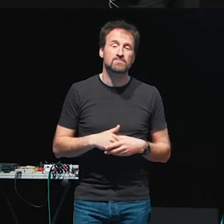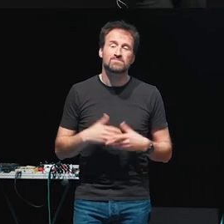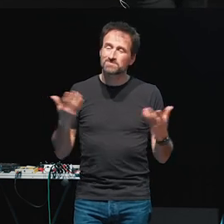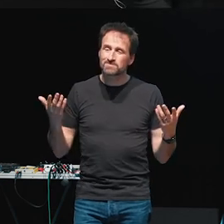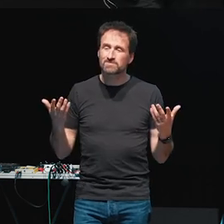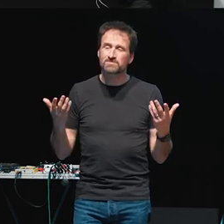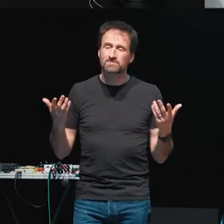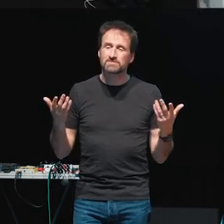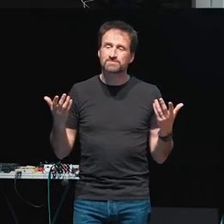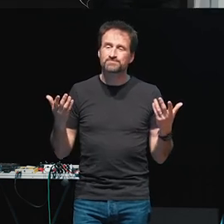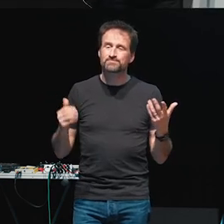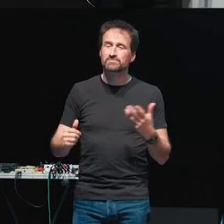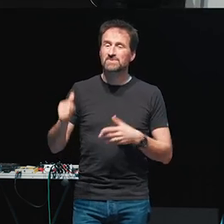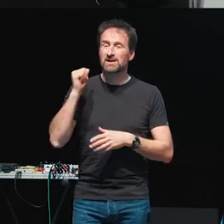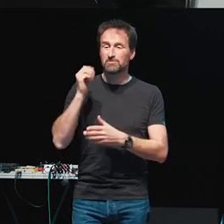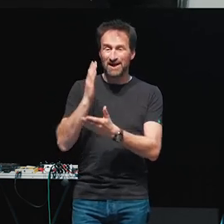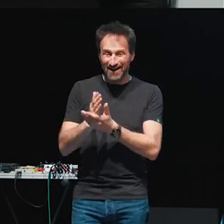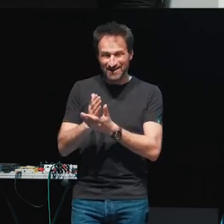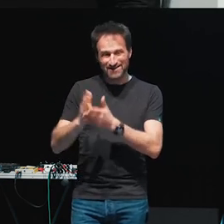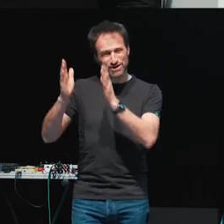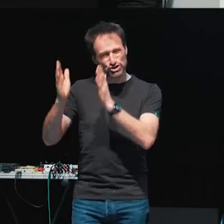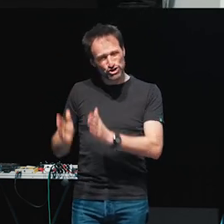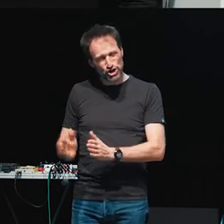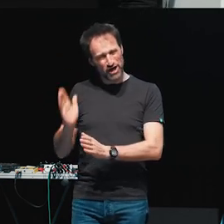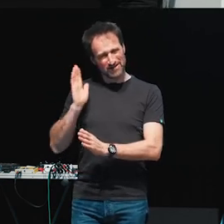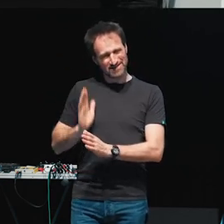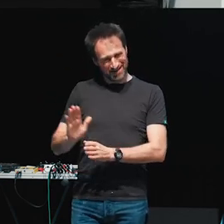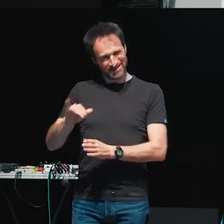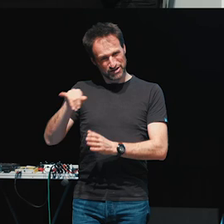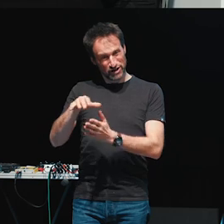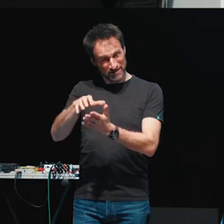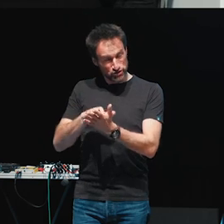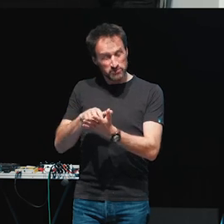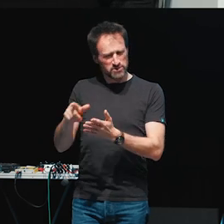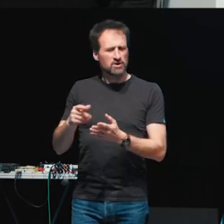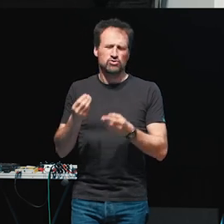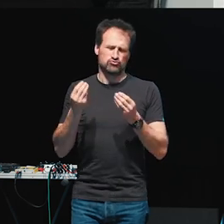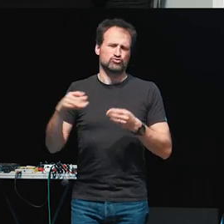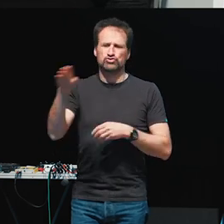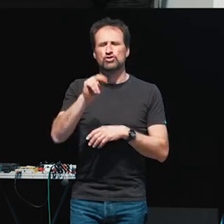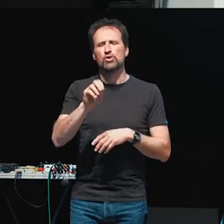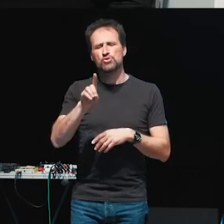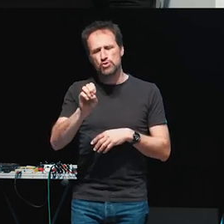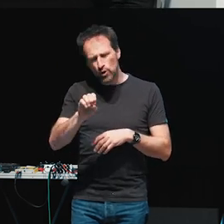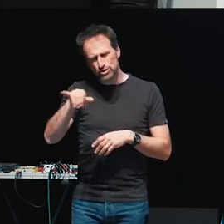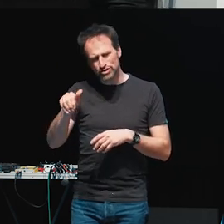with backend server-side JavaScript, it's very common to use Node.js and Express Web